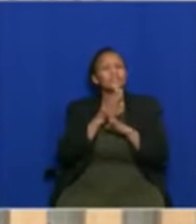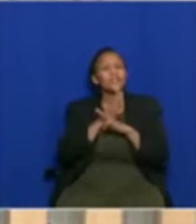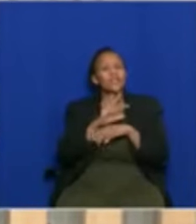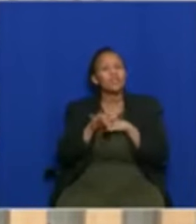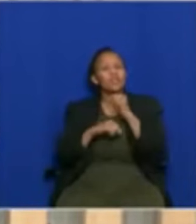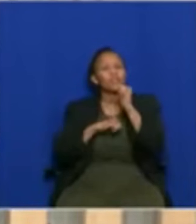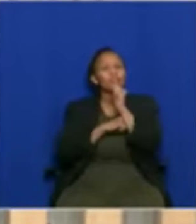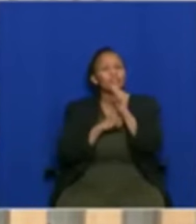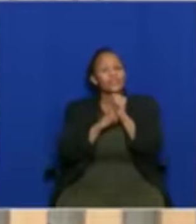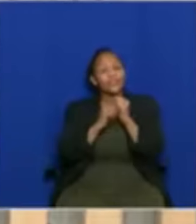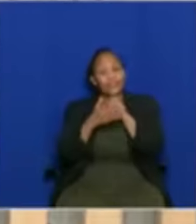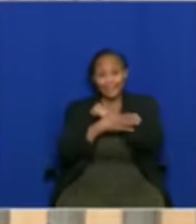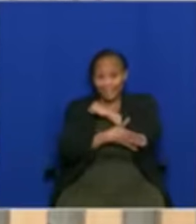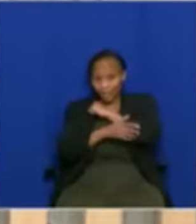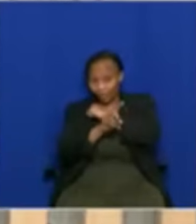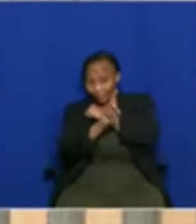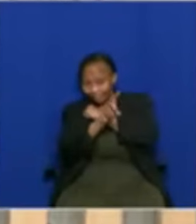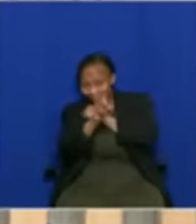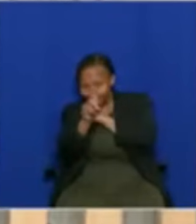investigated.